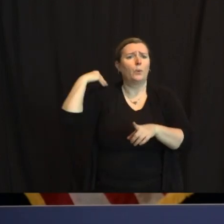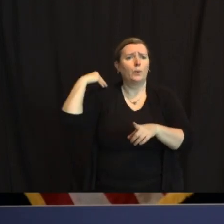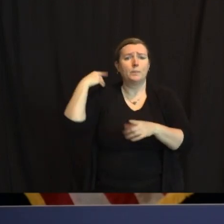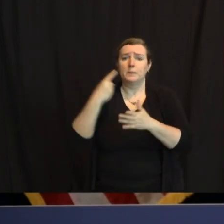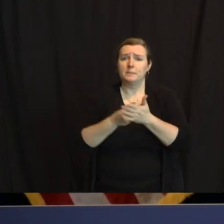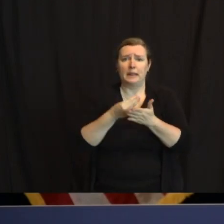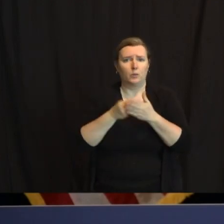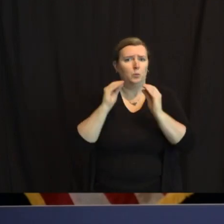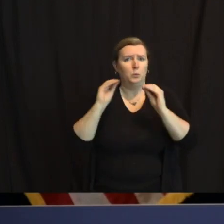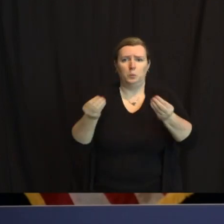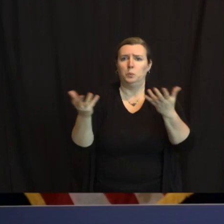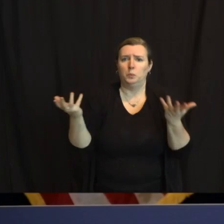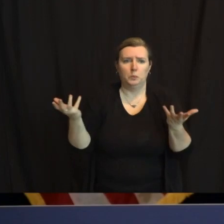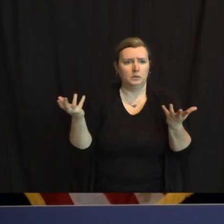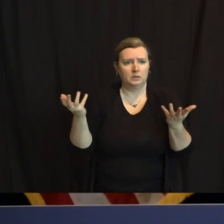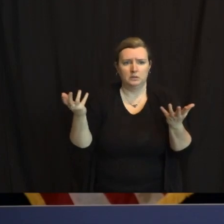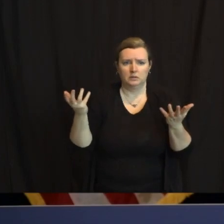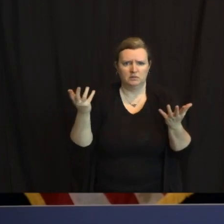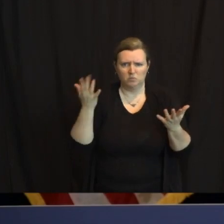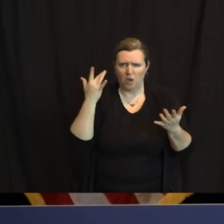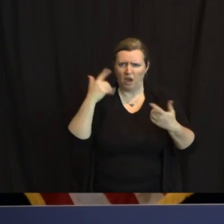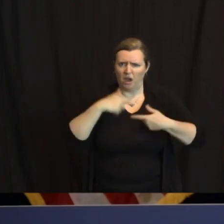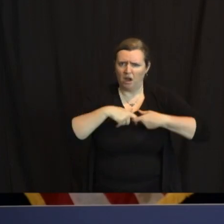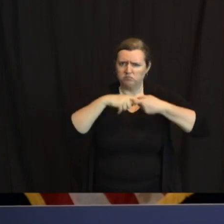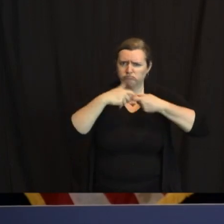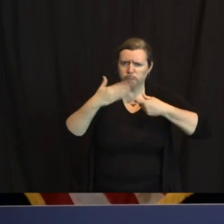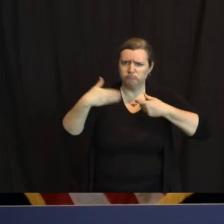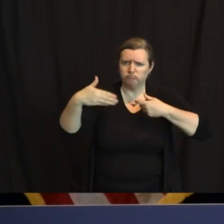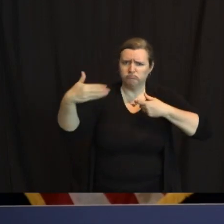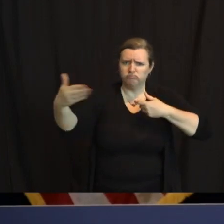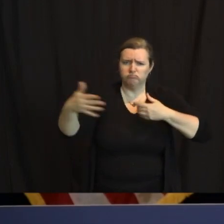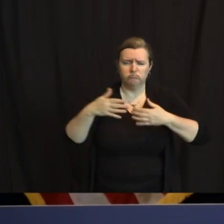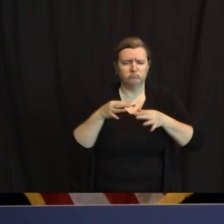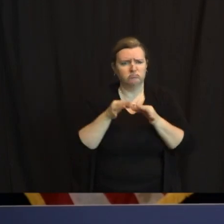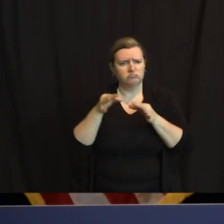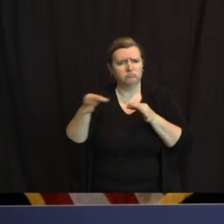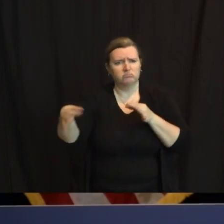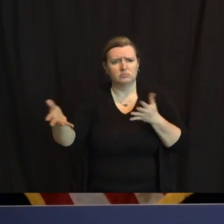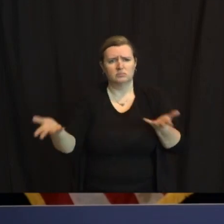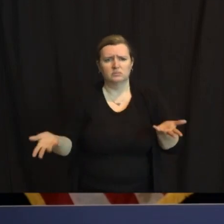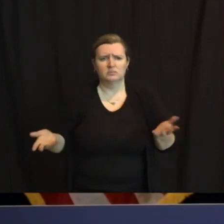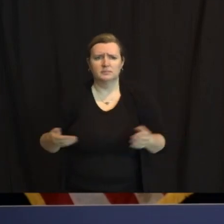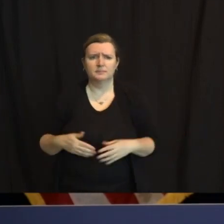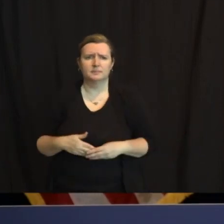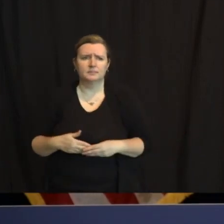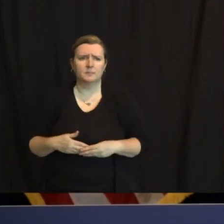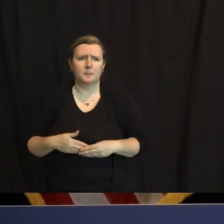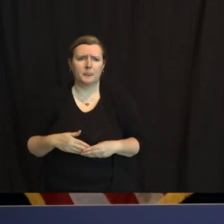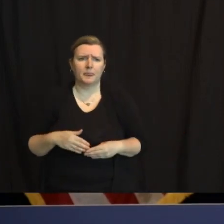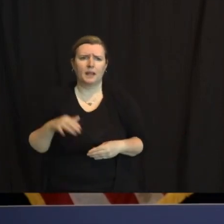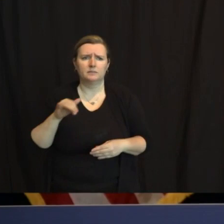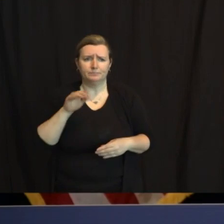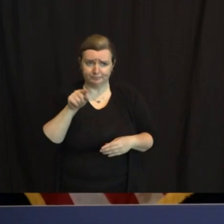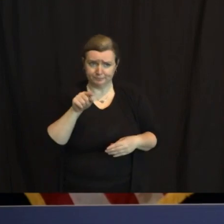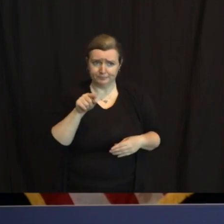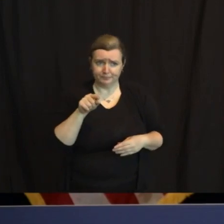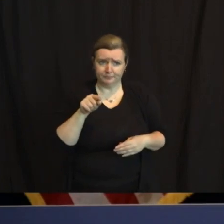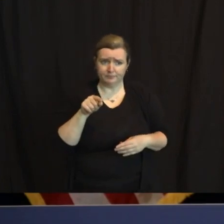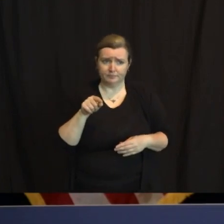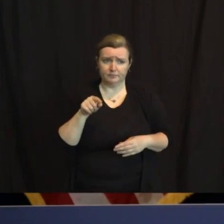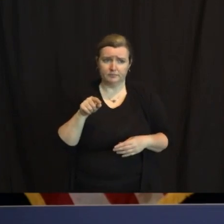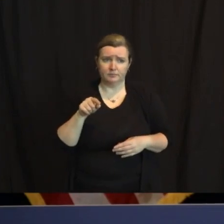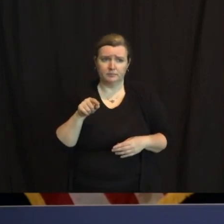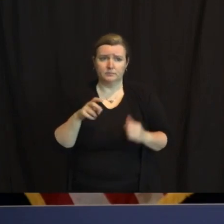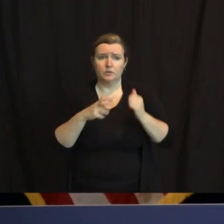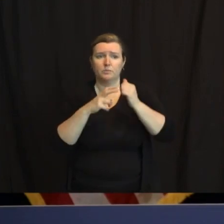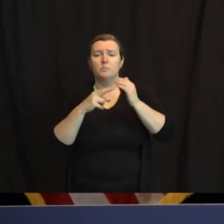they want to know what the holdup is. And lastly, Governor, your reaction to the Bridgegate case being overturned.